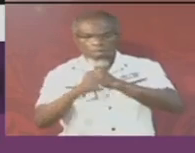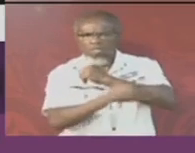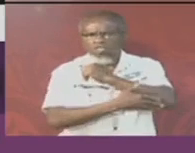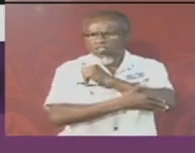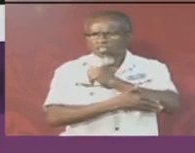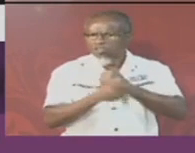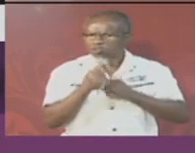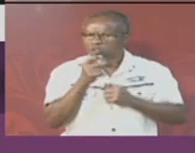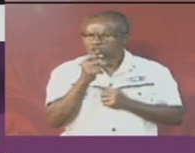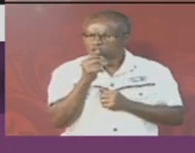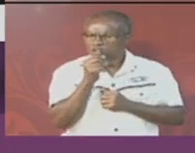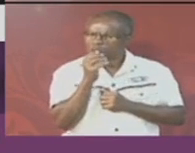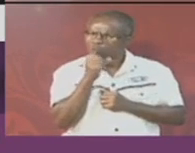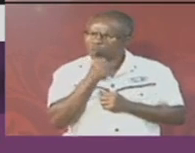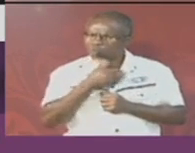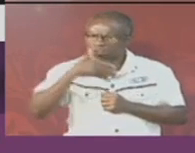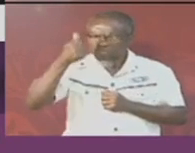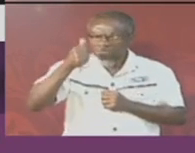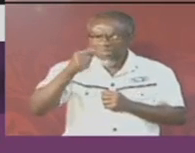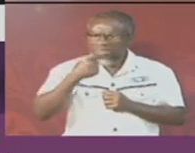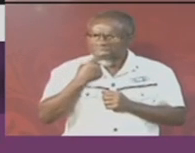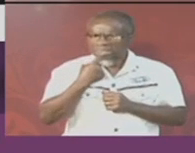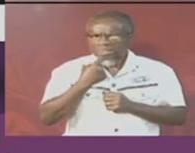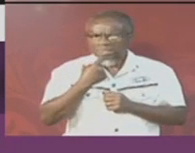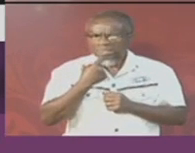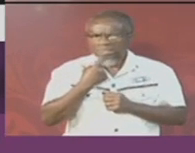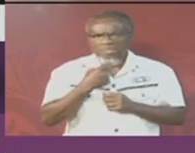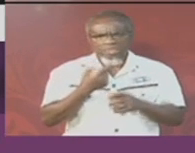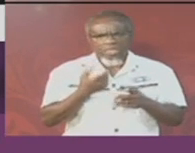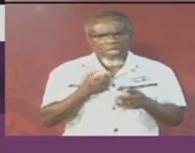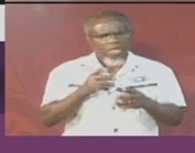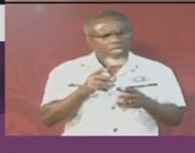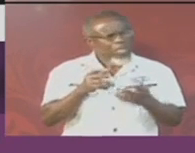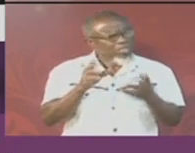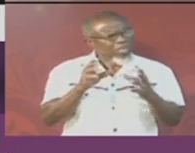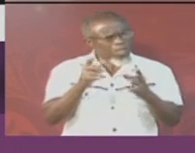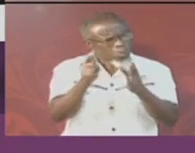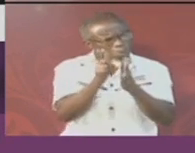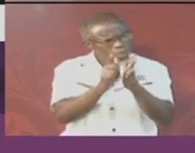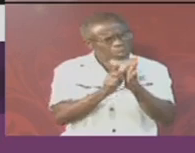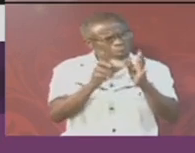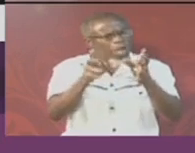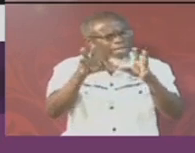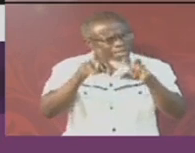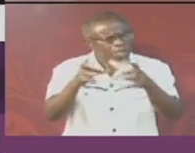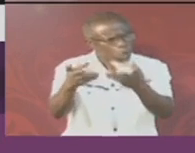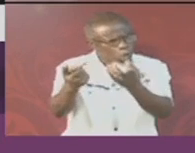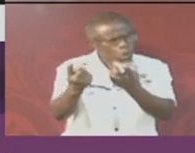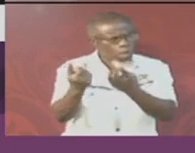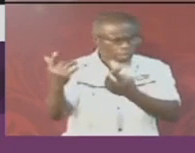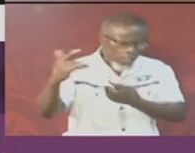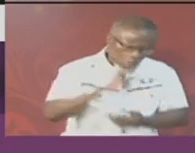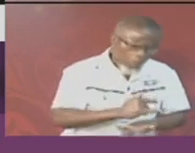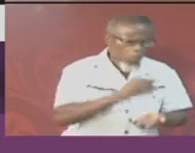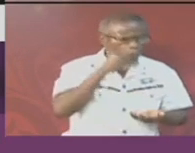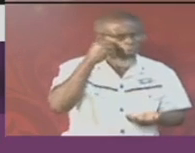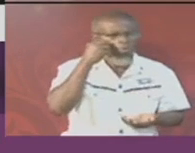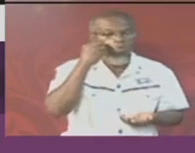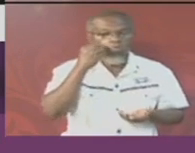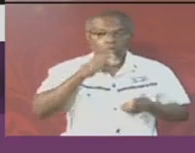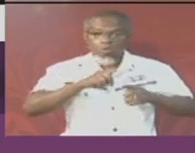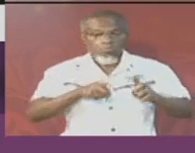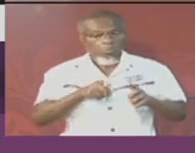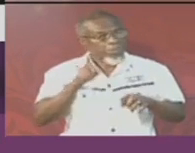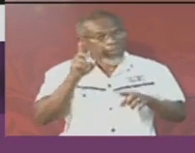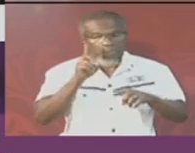legitimate cause to come home, they are not deportees, they are not resident abroad trying to return, and yet still they can't get any